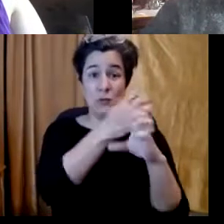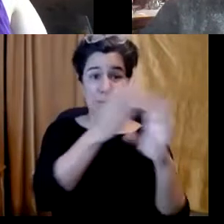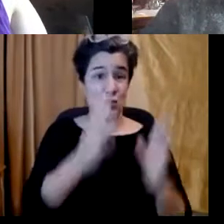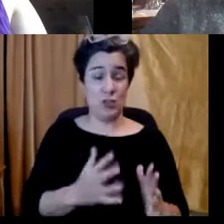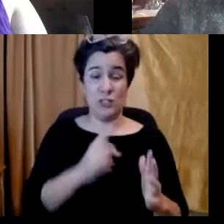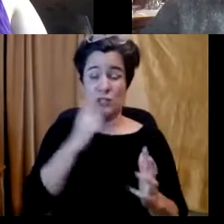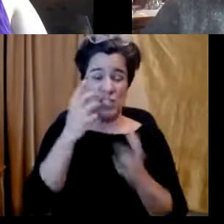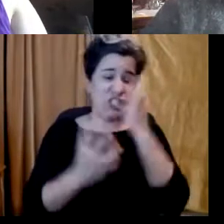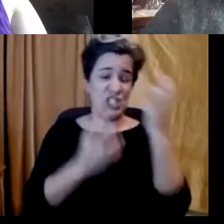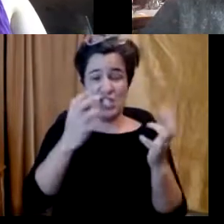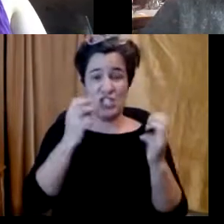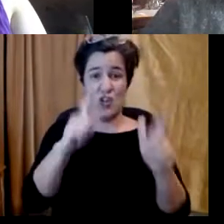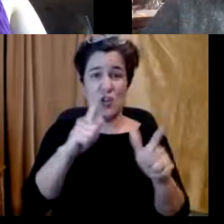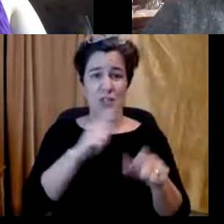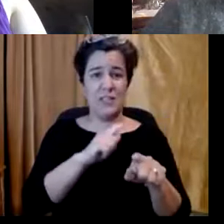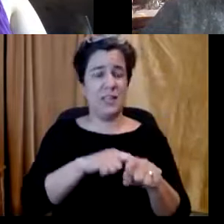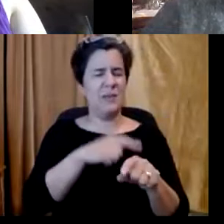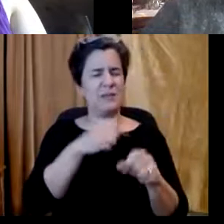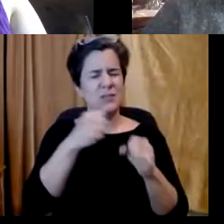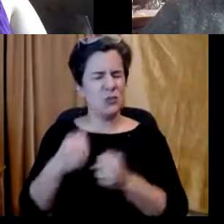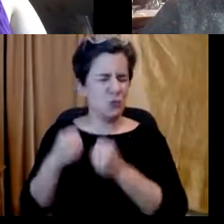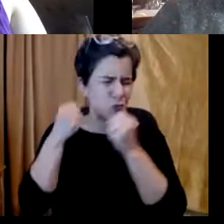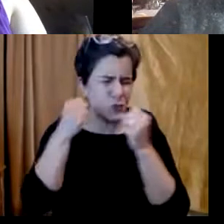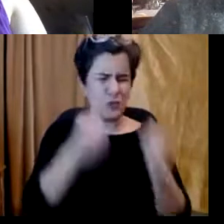world, a very narcissistic human being.